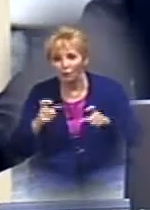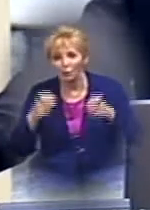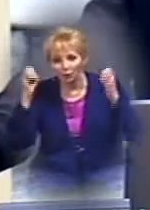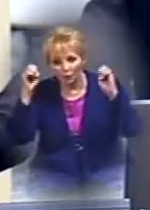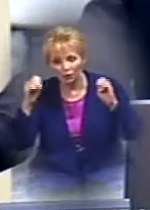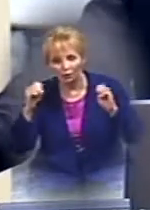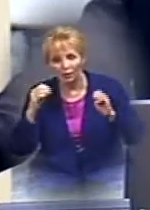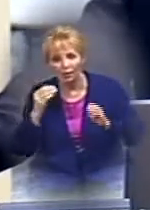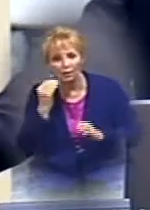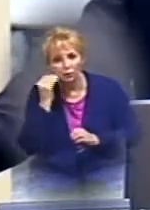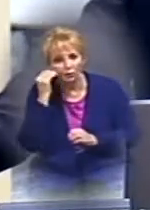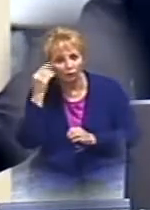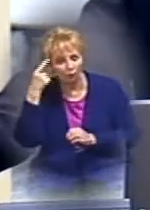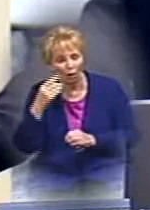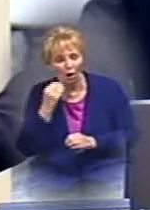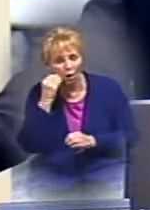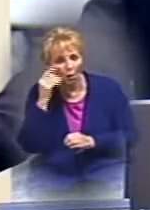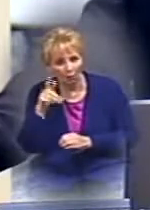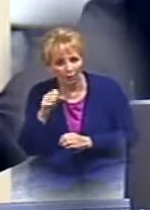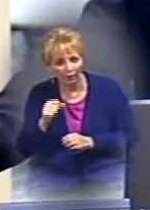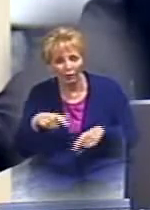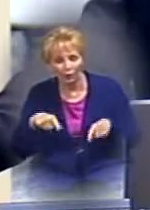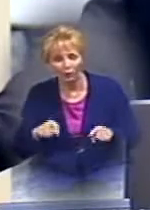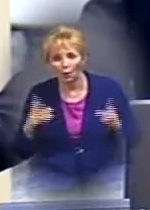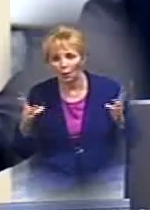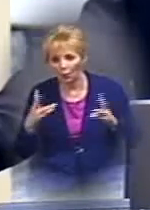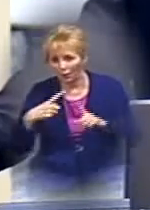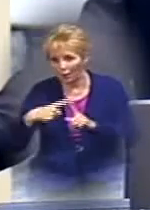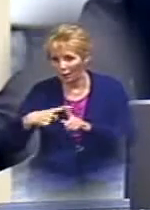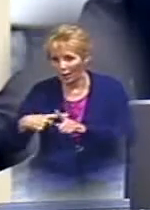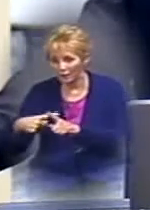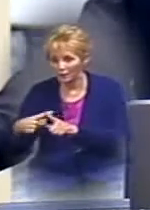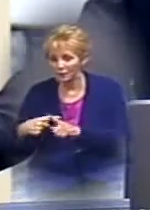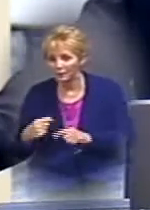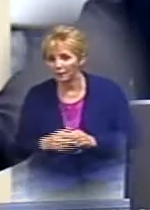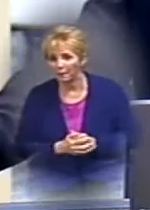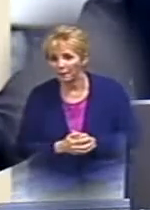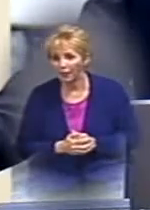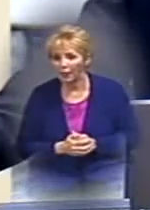emergency shelters for the homeless during winter months.